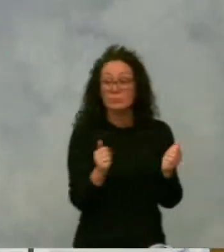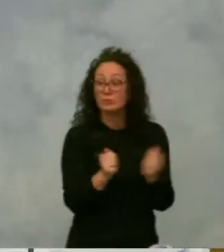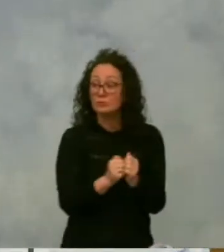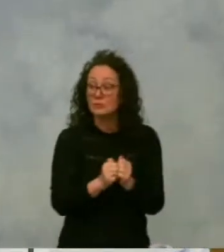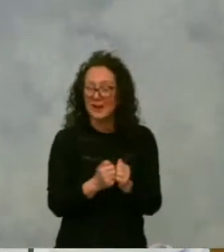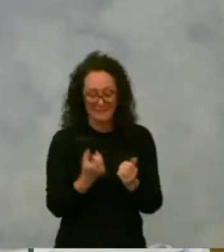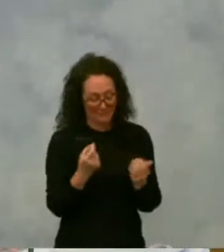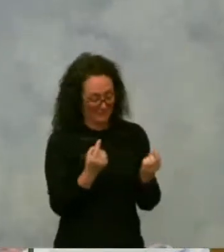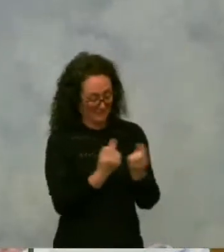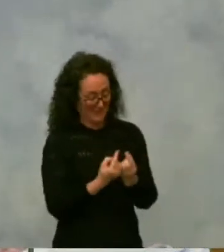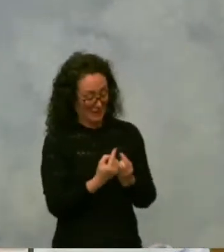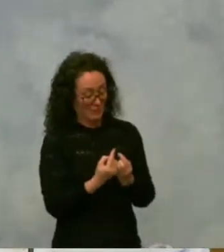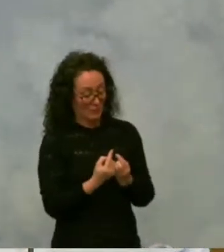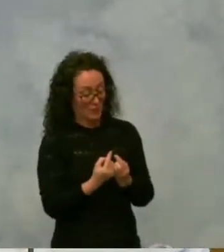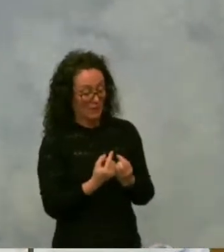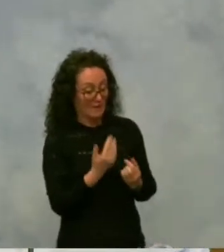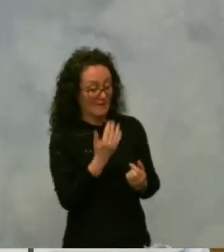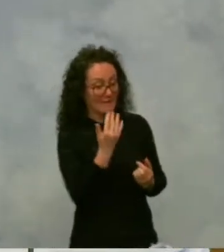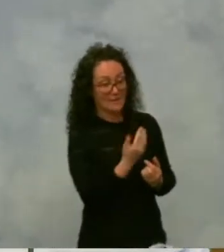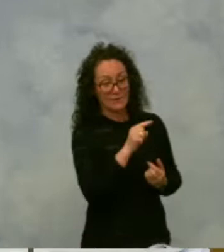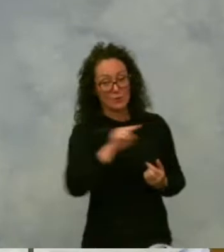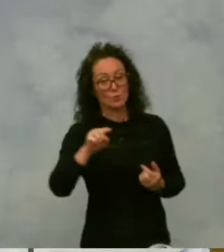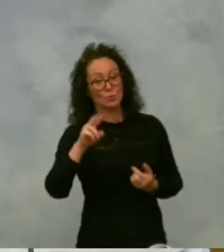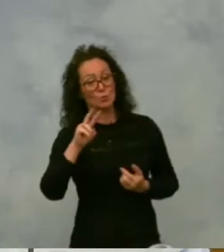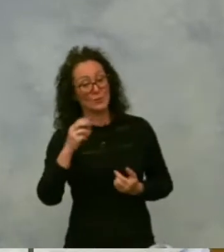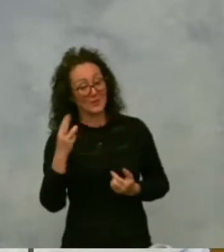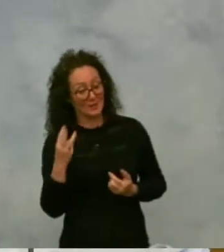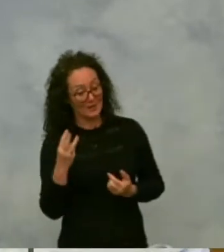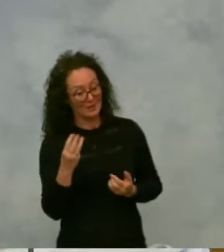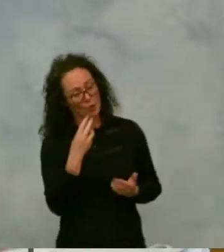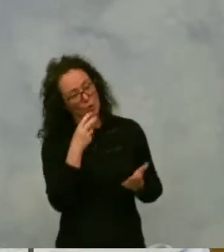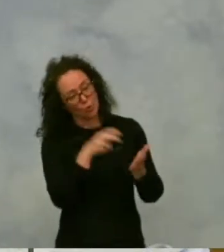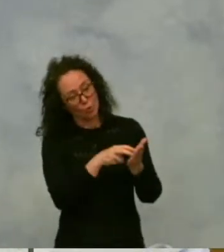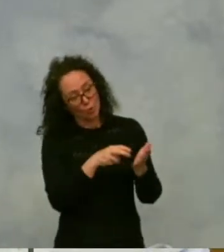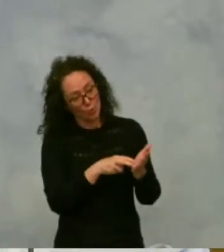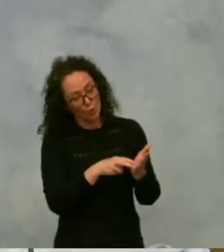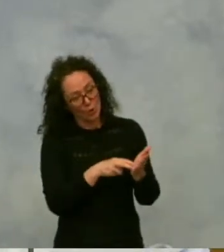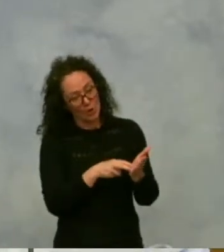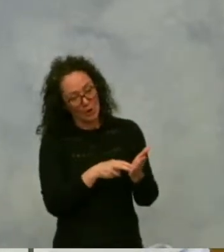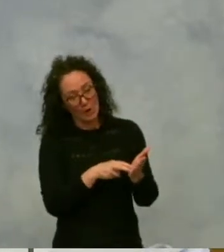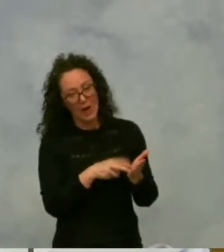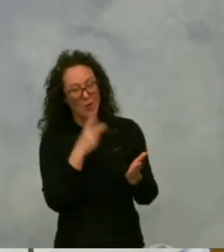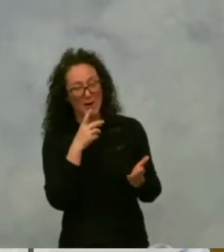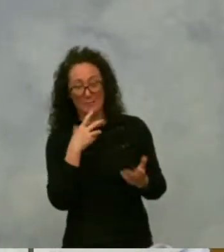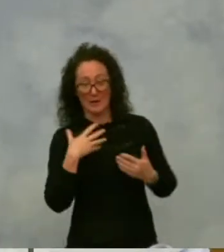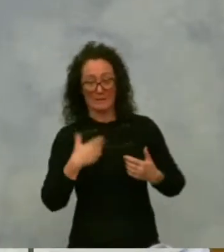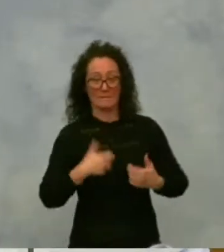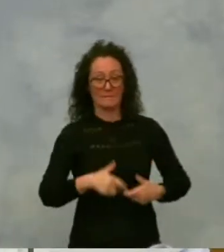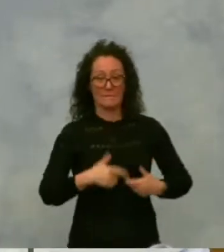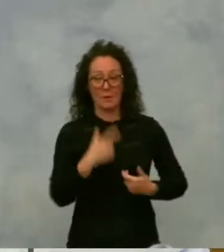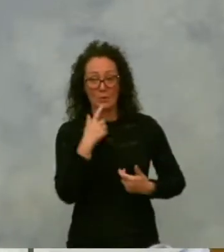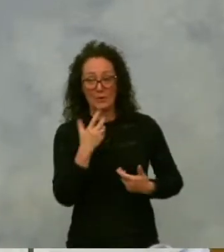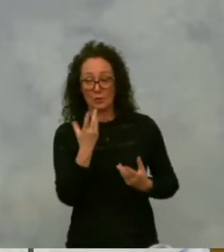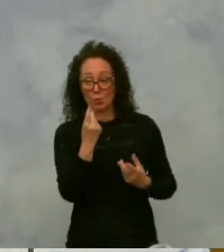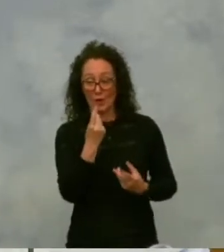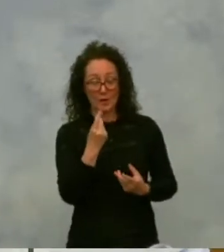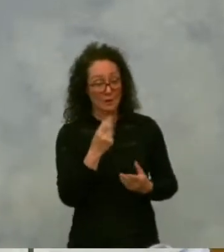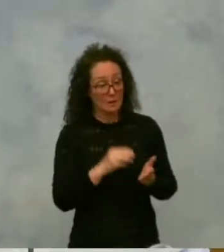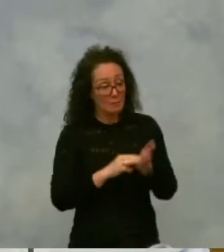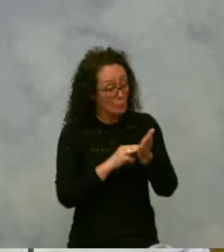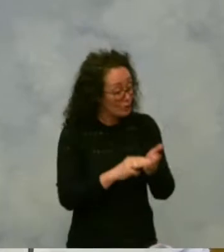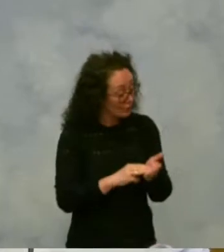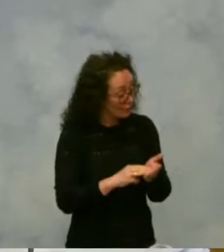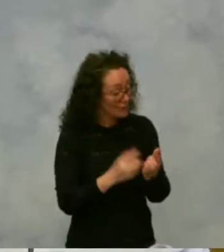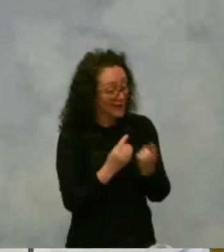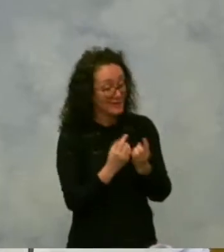noting, 15 to 23. It's my intention just to take them as one. I'll move these.